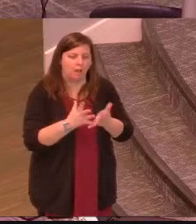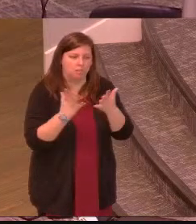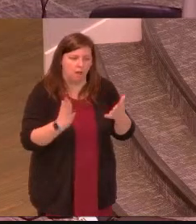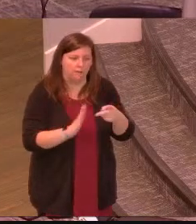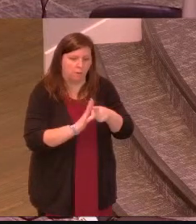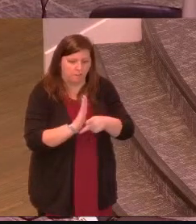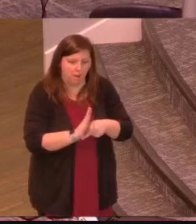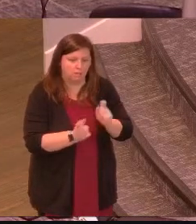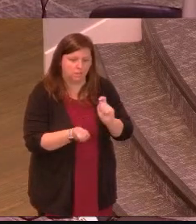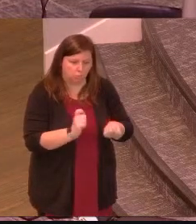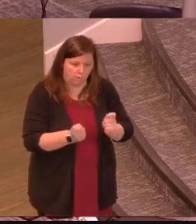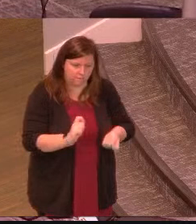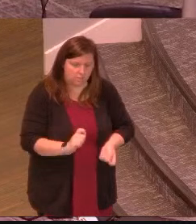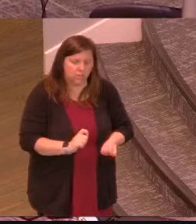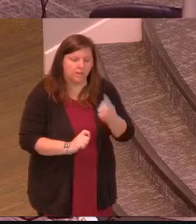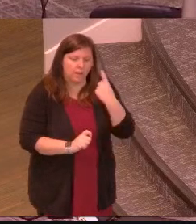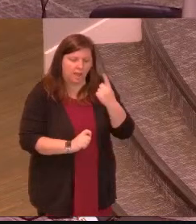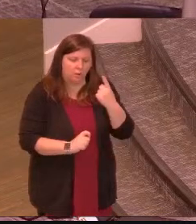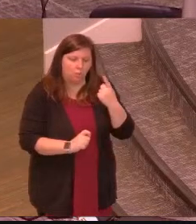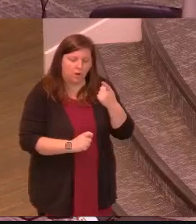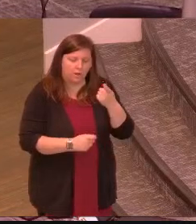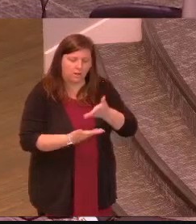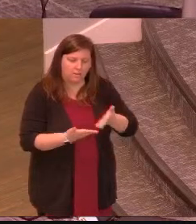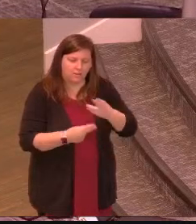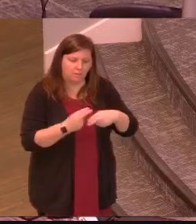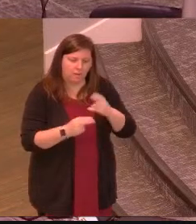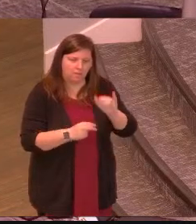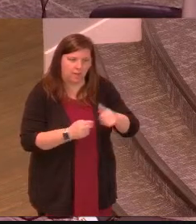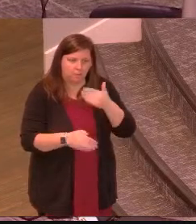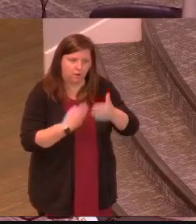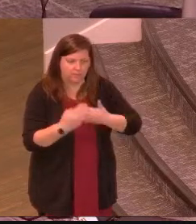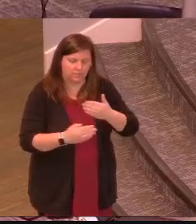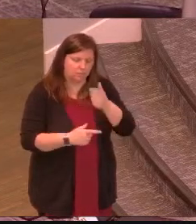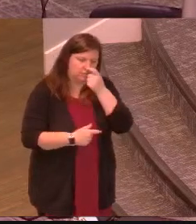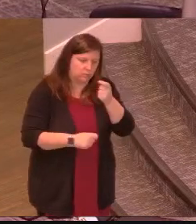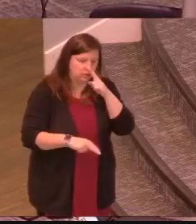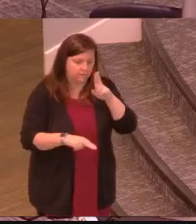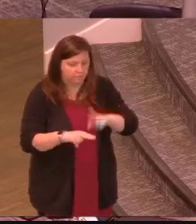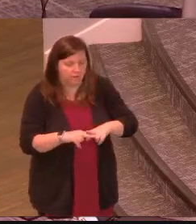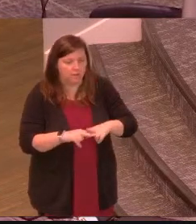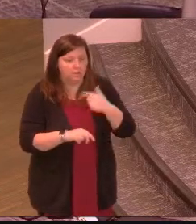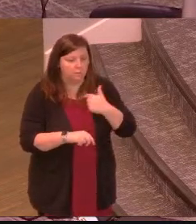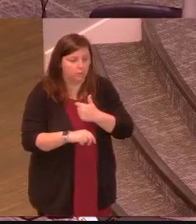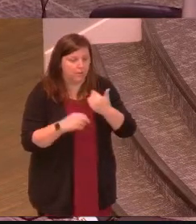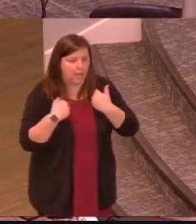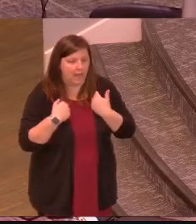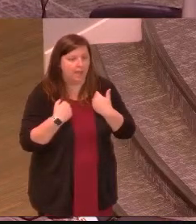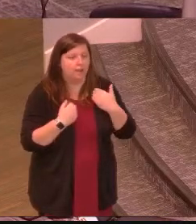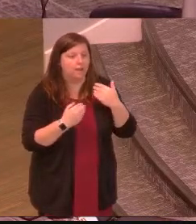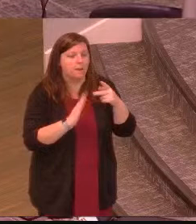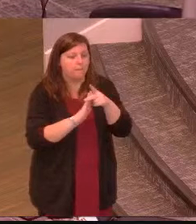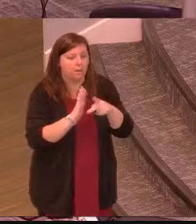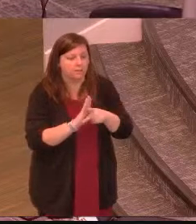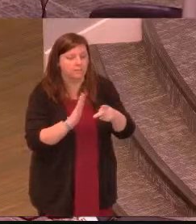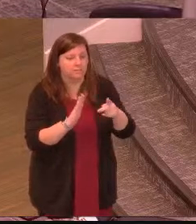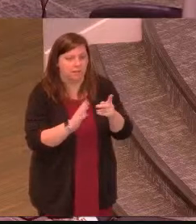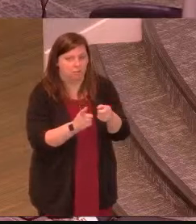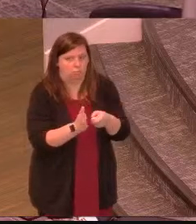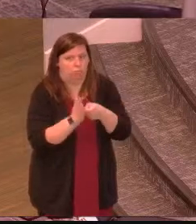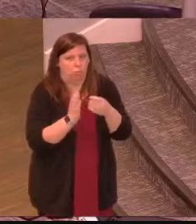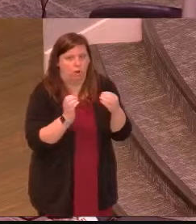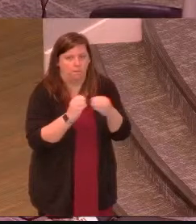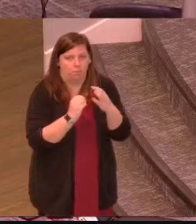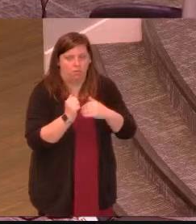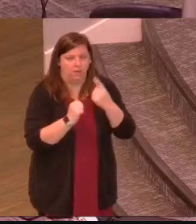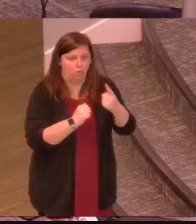process that was really interesting and fun was when we had policies that required more than one department to come together.